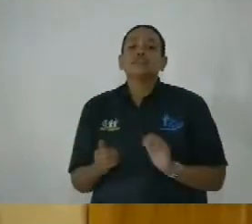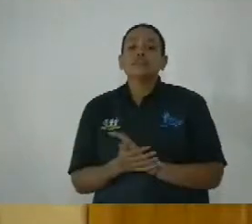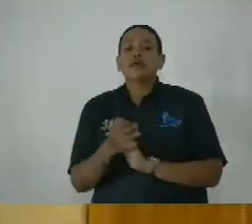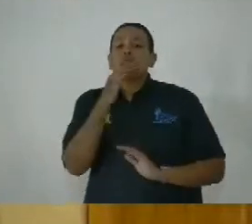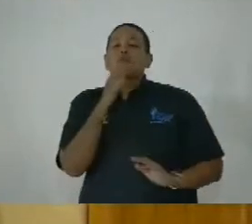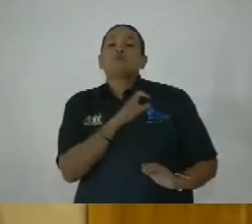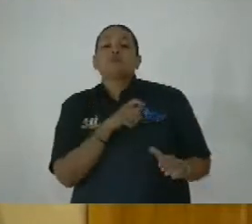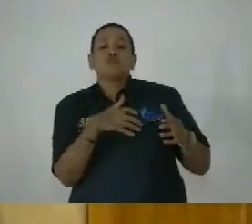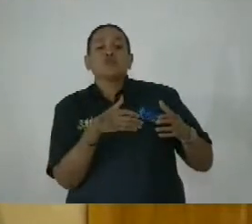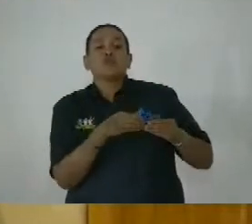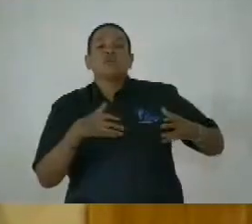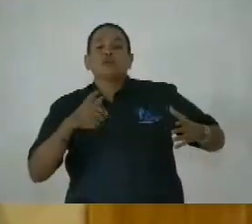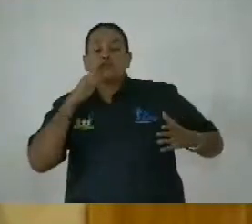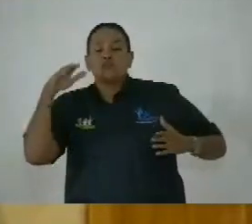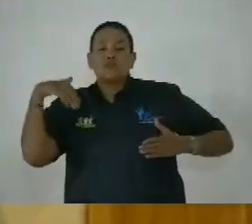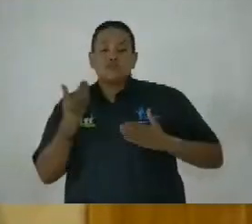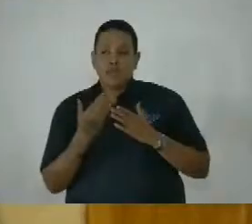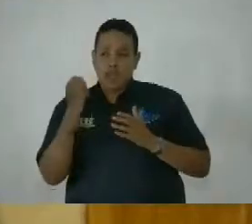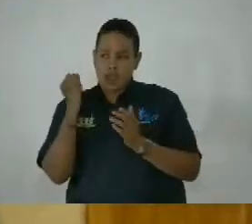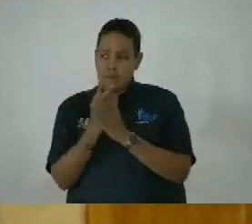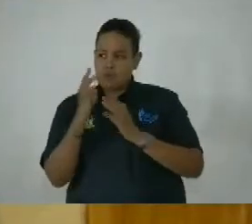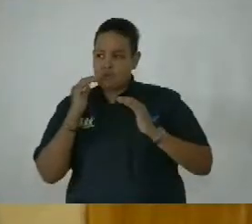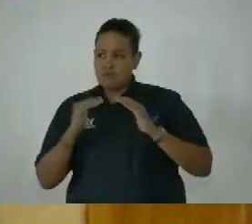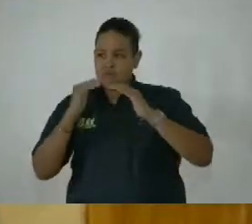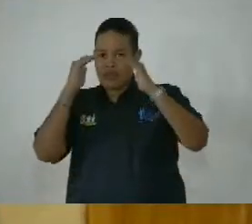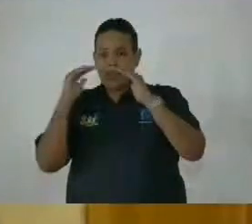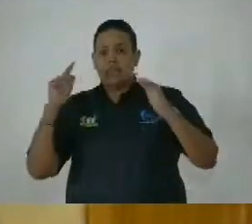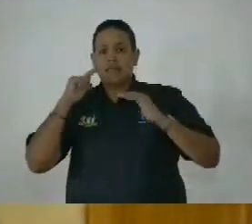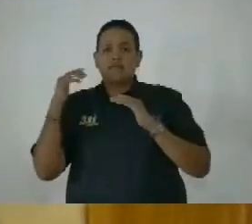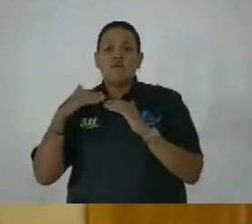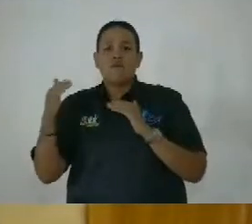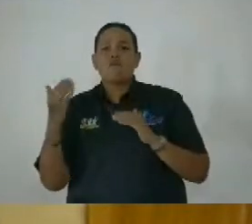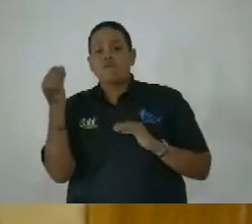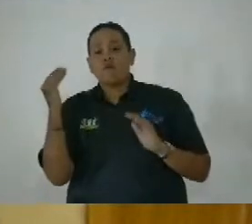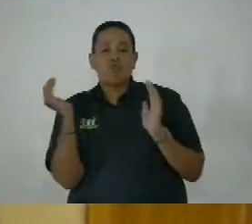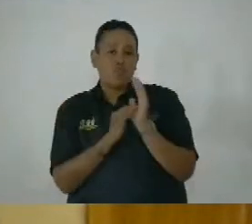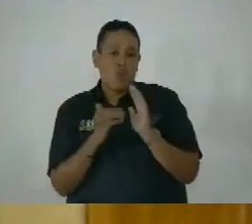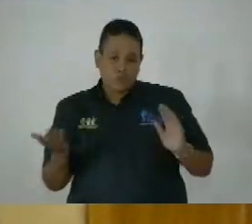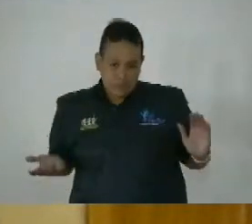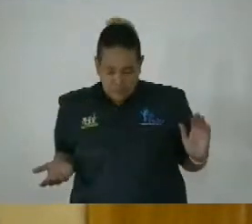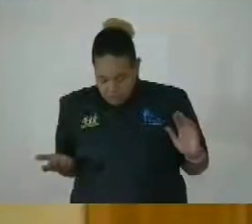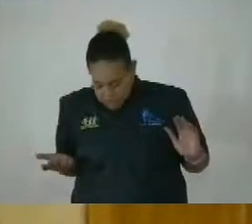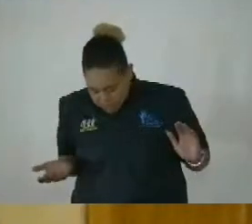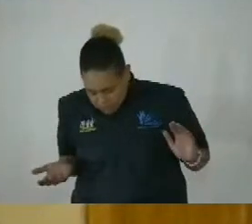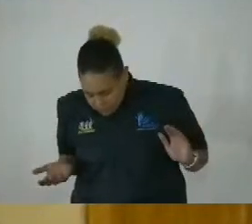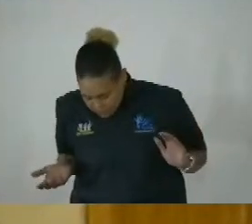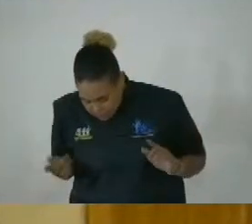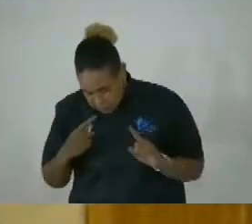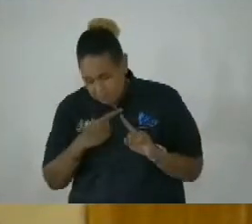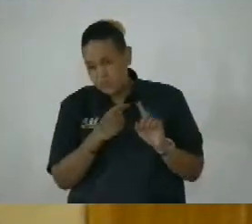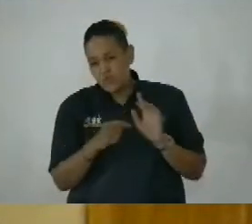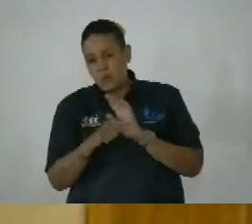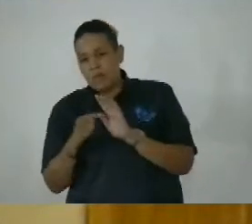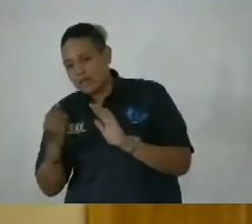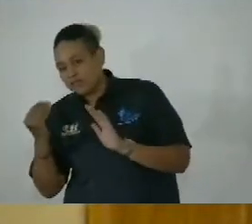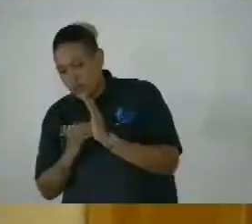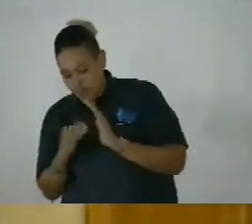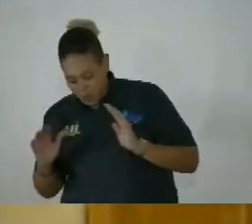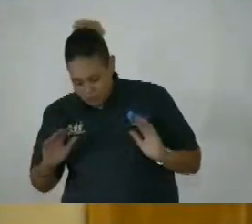force, bring it up to the approved establishment level of just over 14,000. Plus or minus a 90 from time to